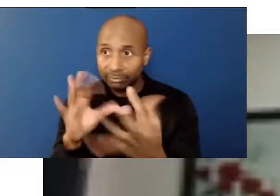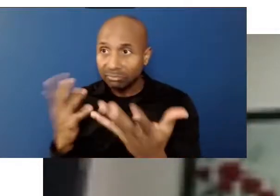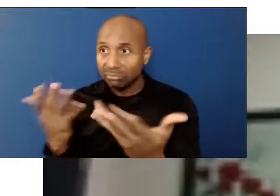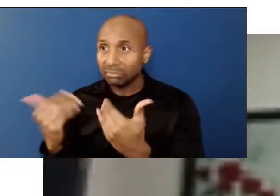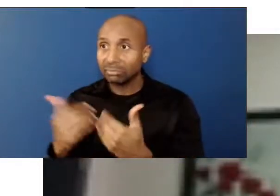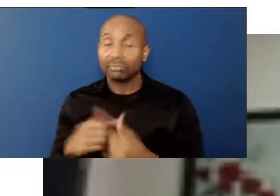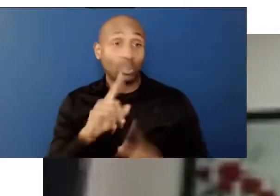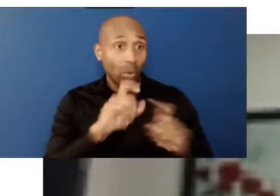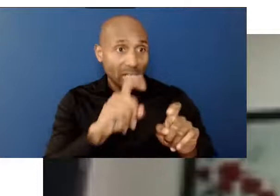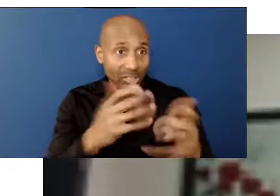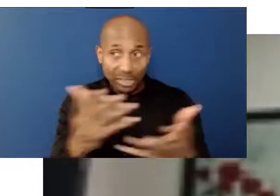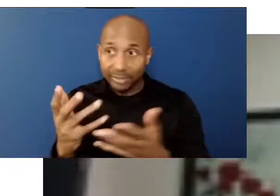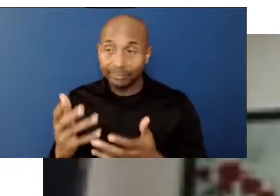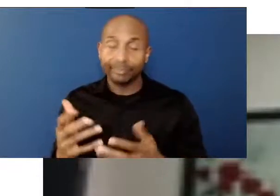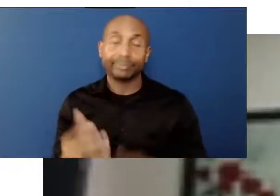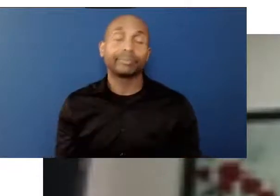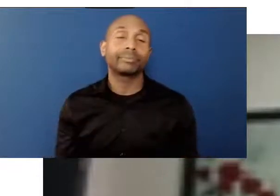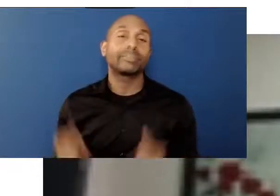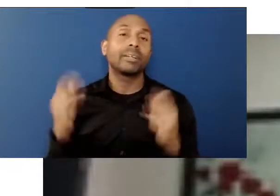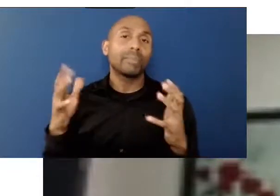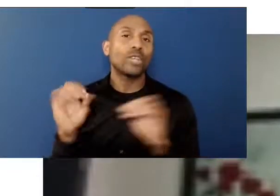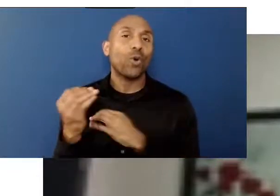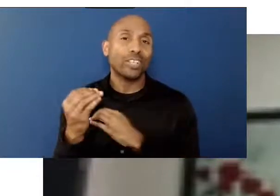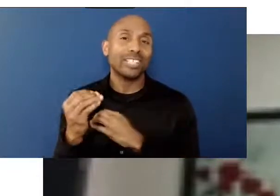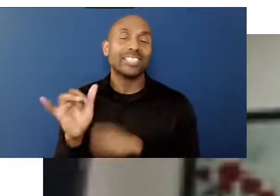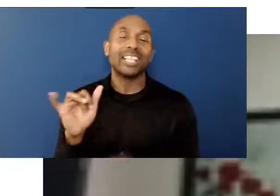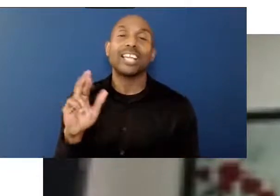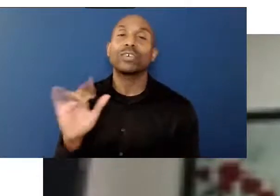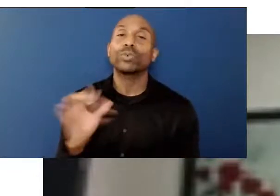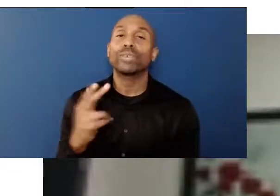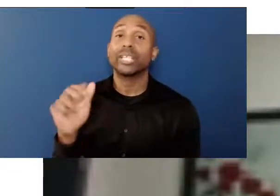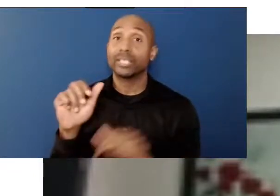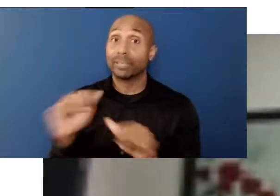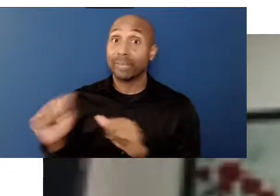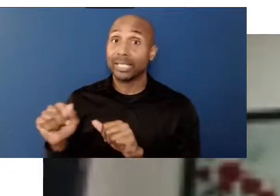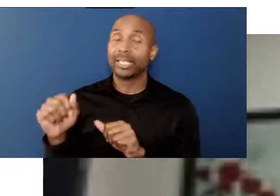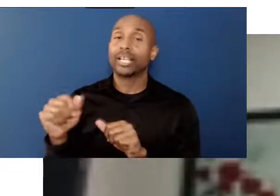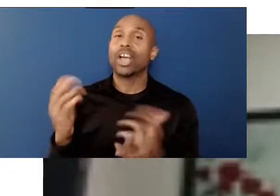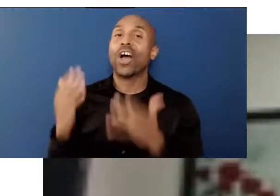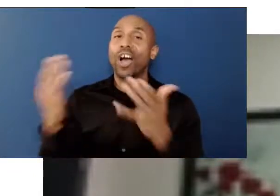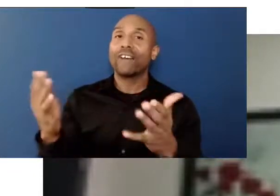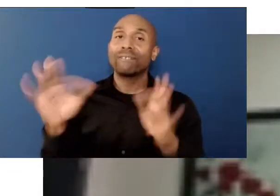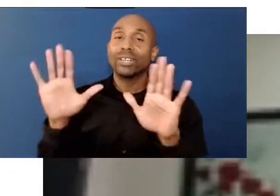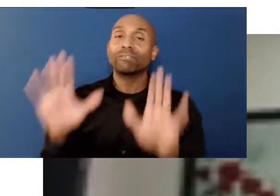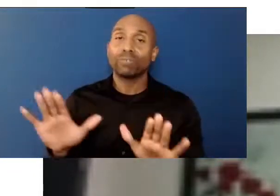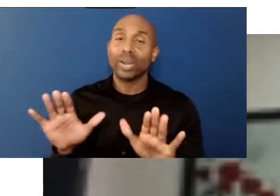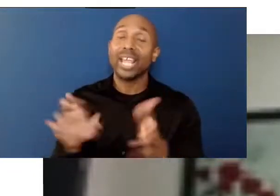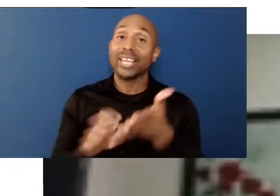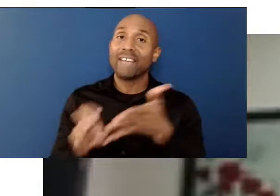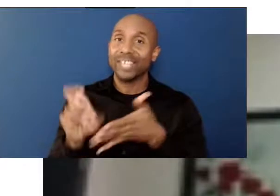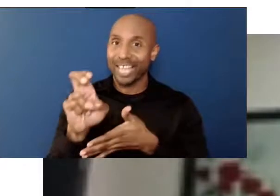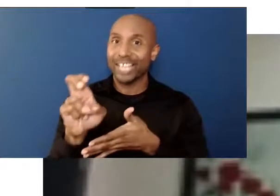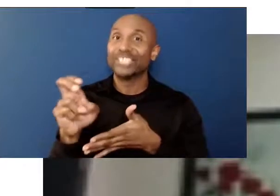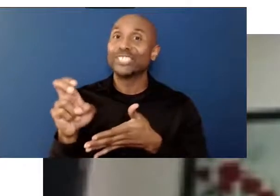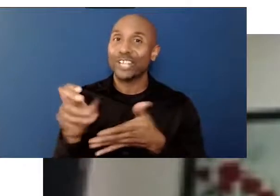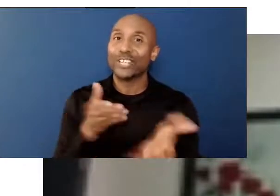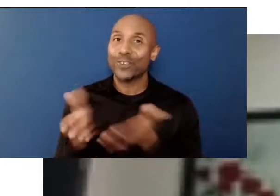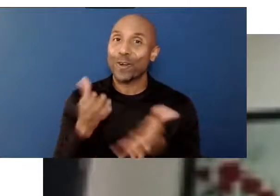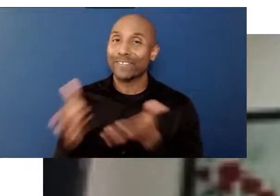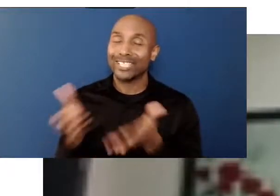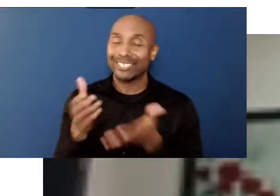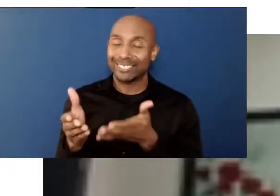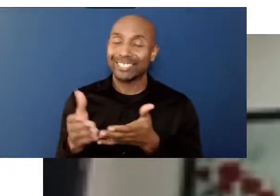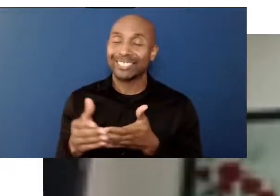like reachAbility that already offer great navigation services in Nova Scotia, and we appreciate and value the work of these organizations. But in